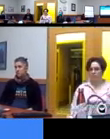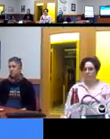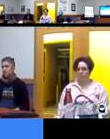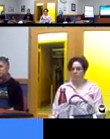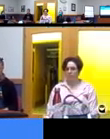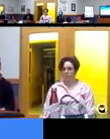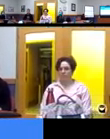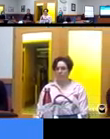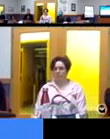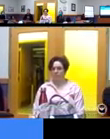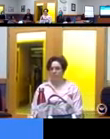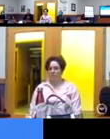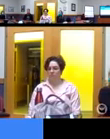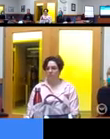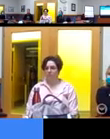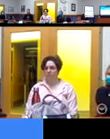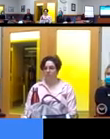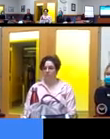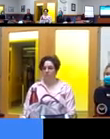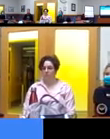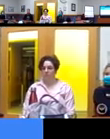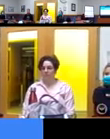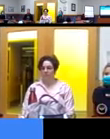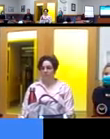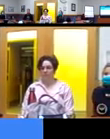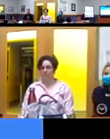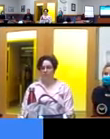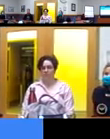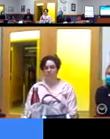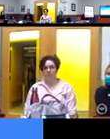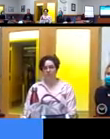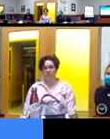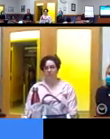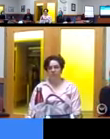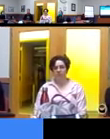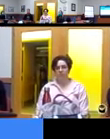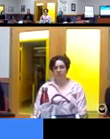know, there we can't ever guarantee that information won't be